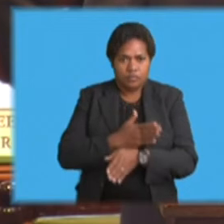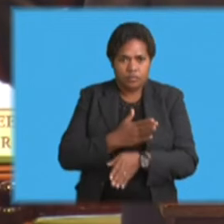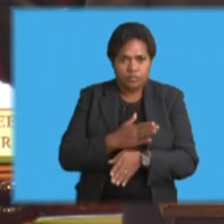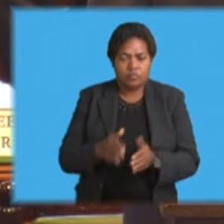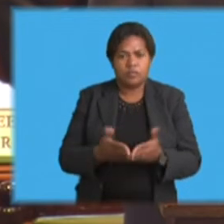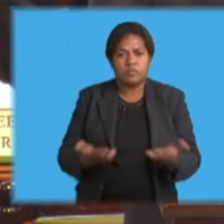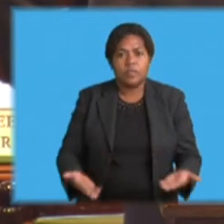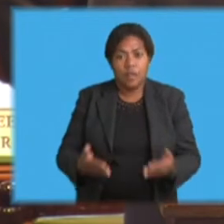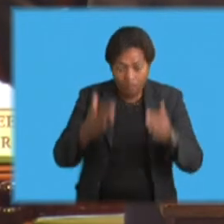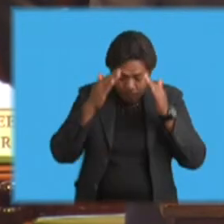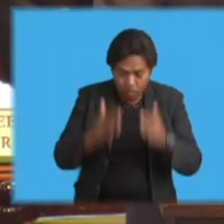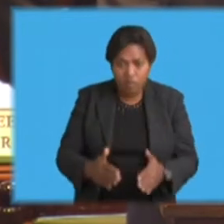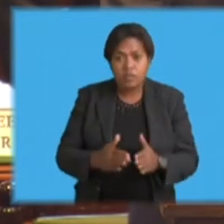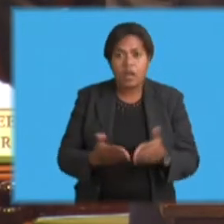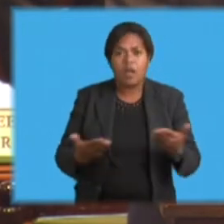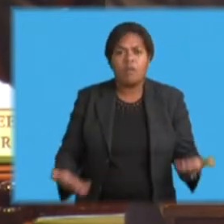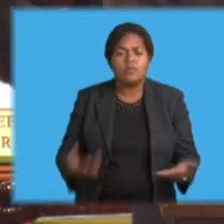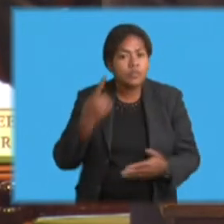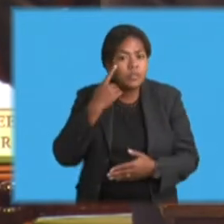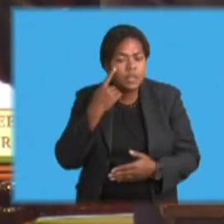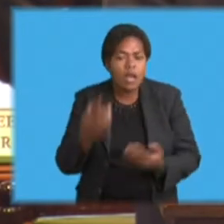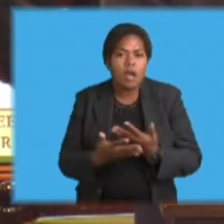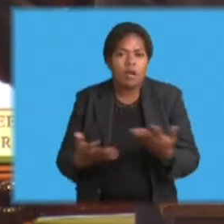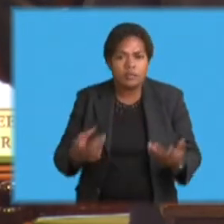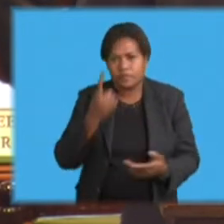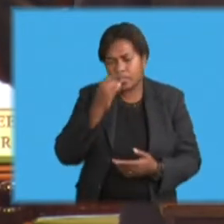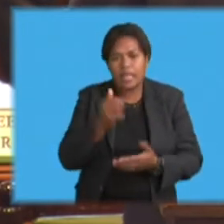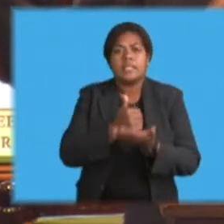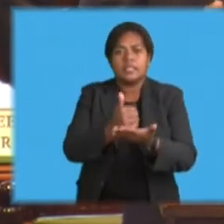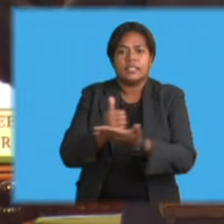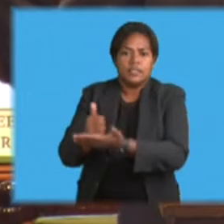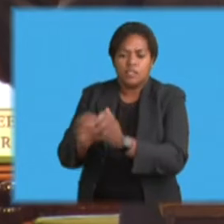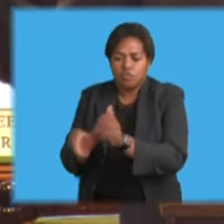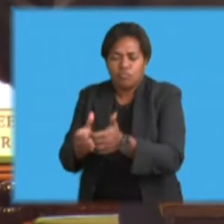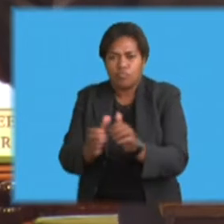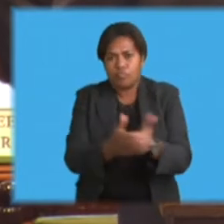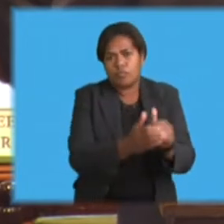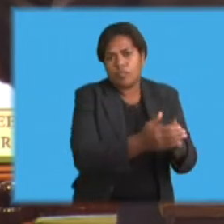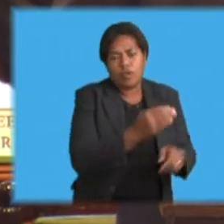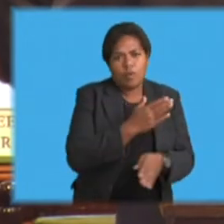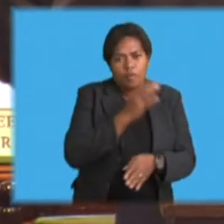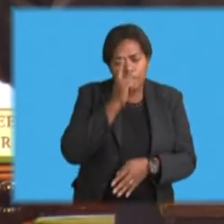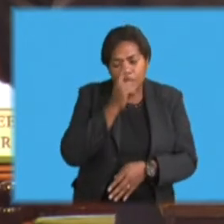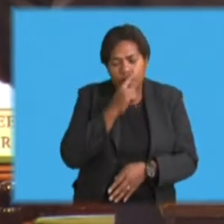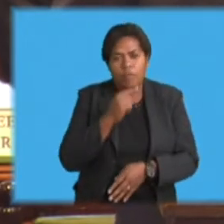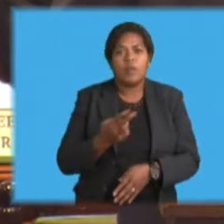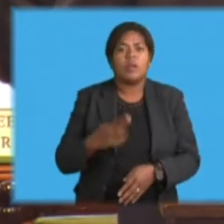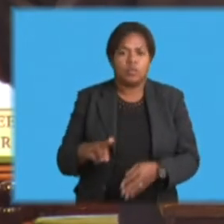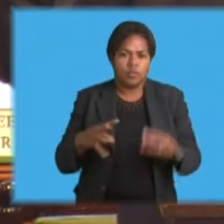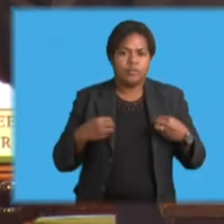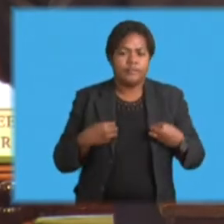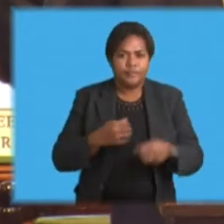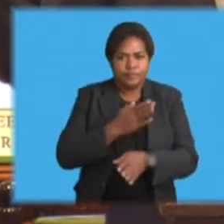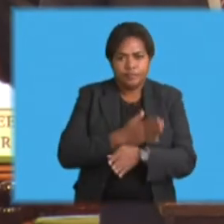now will be then to see how we can work on assisting that group of people get the employment that they need. So the